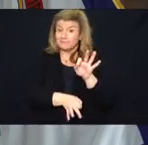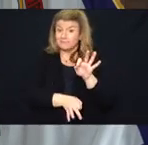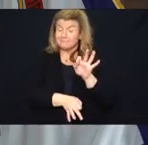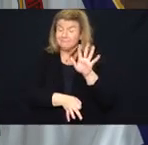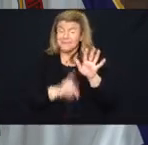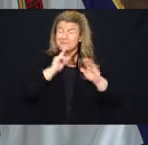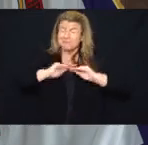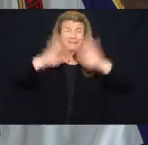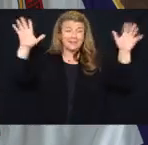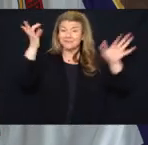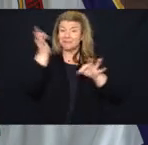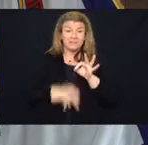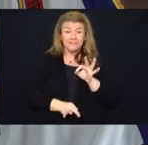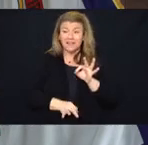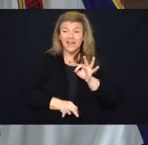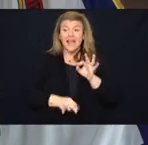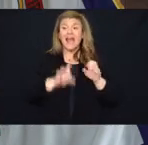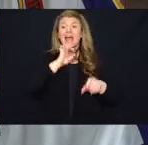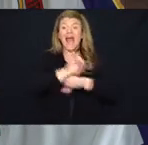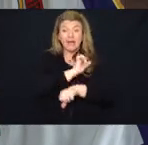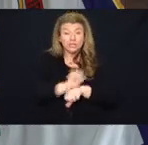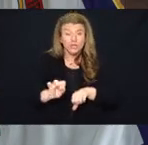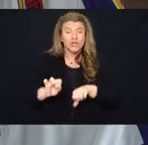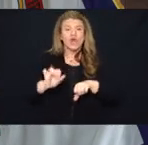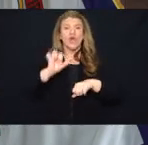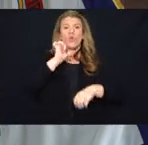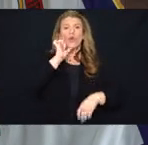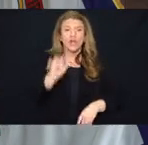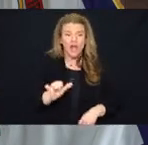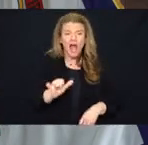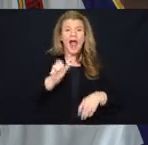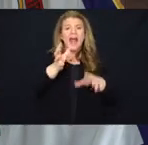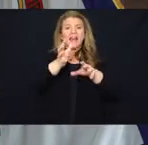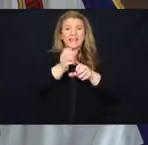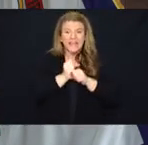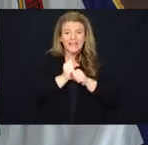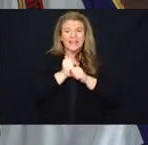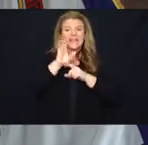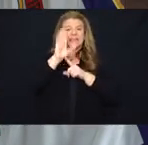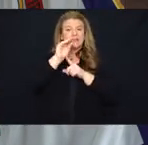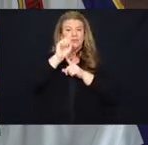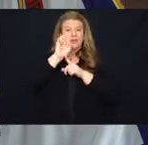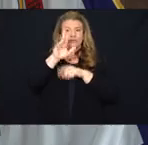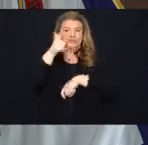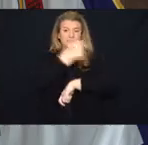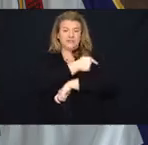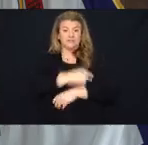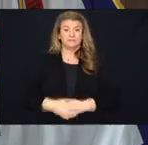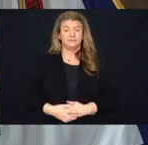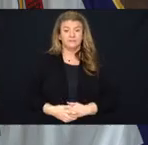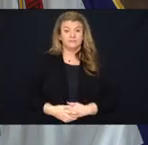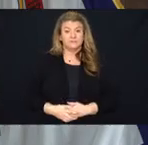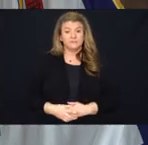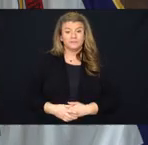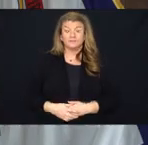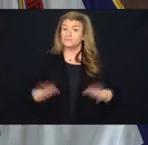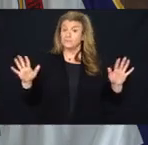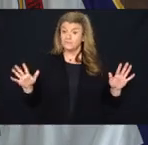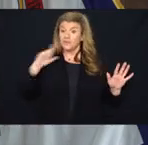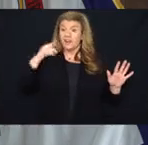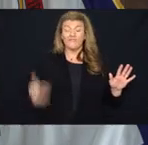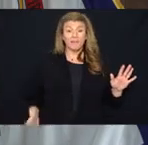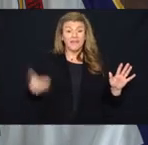me. Absolutely, we are not getting our booster shots. Now, to